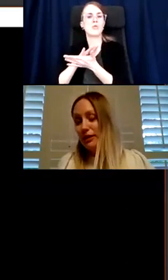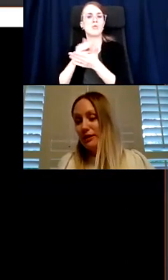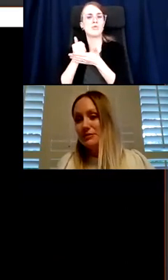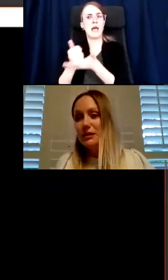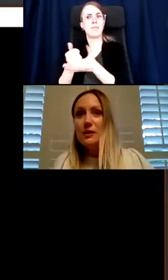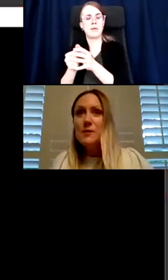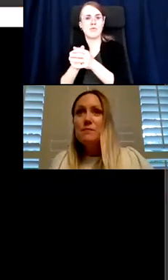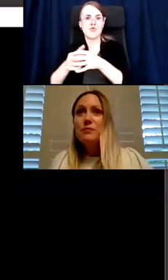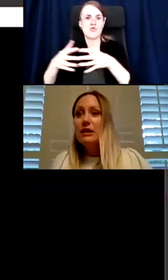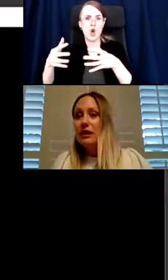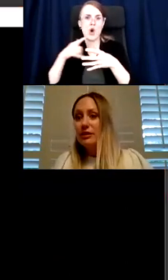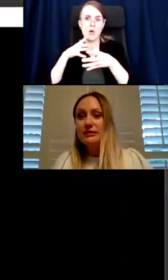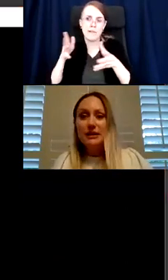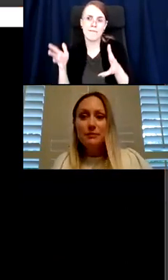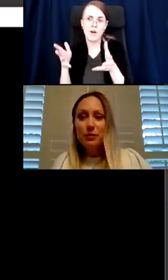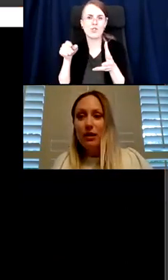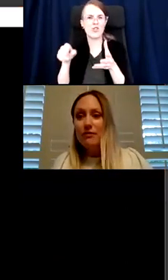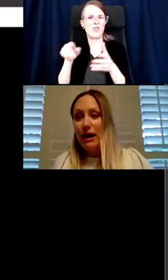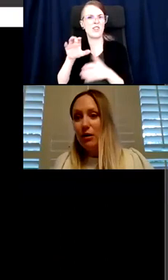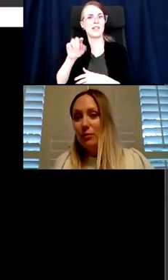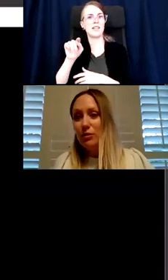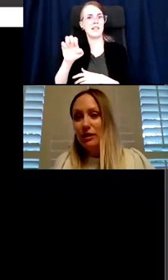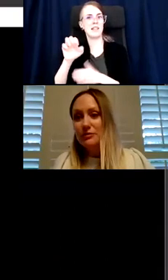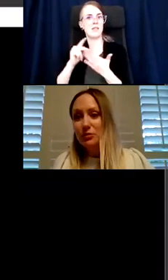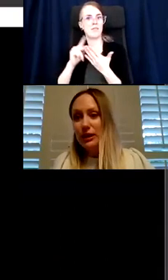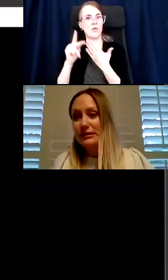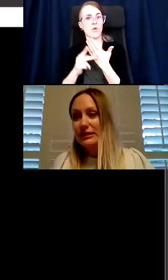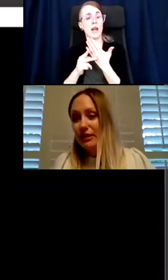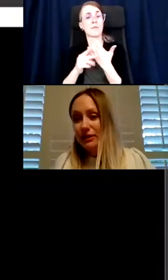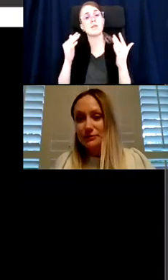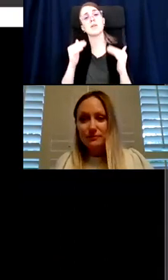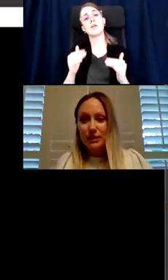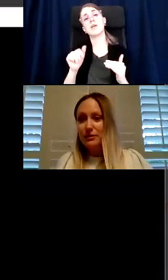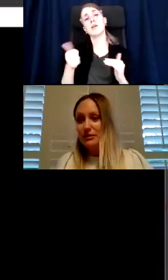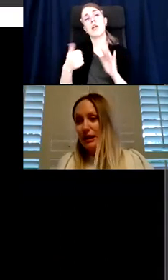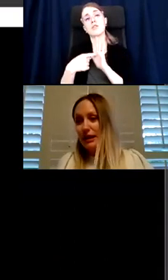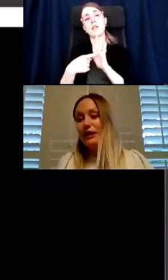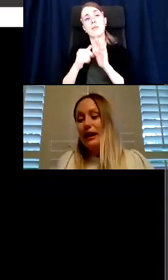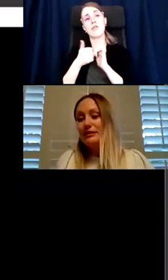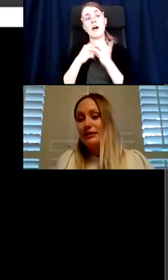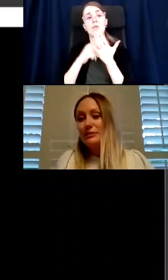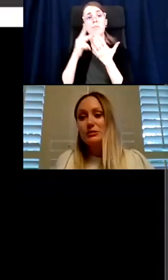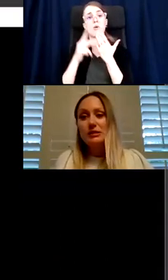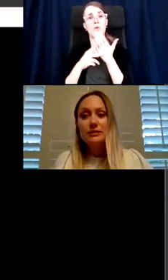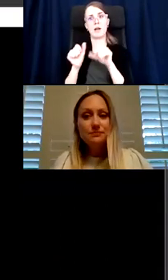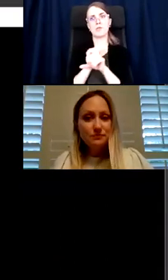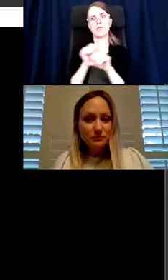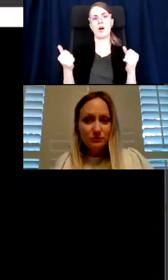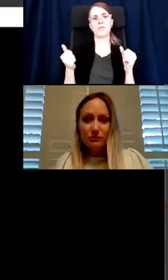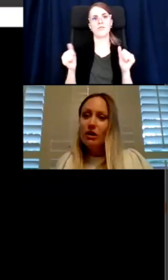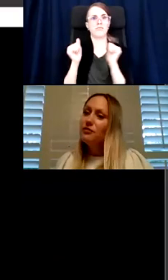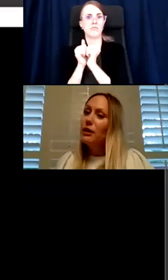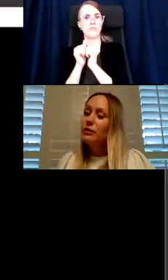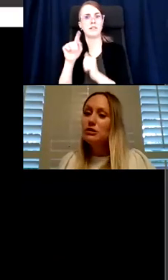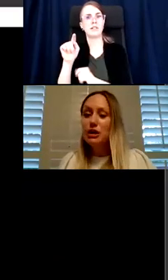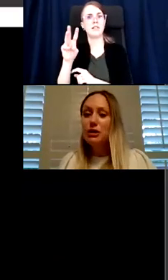or programs. Another example of how our programs are working together here at TWC,